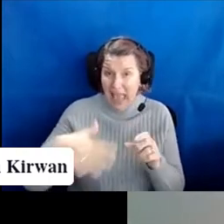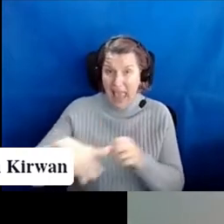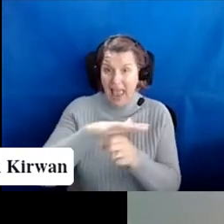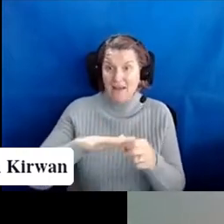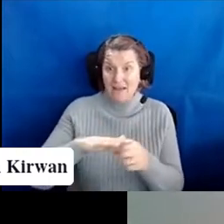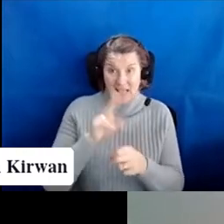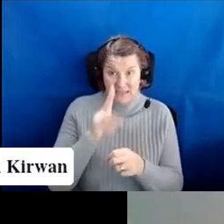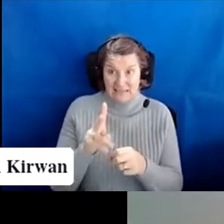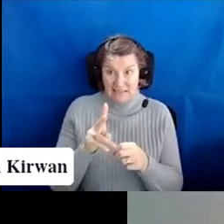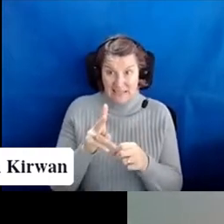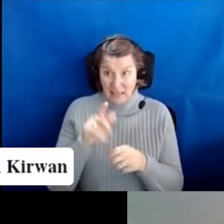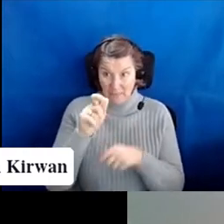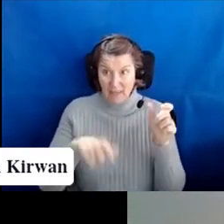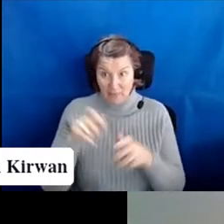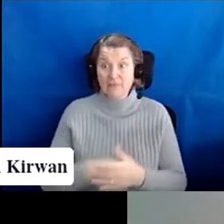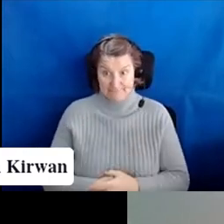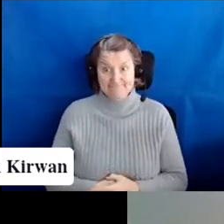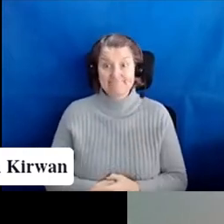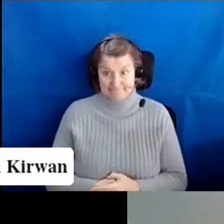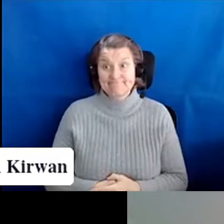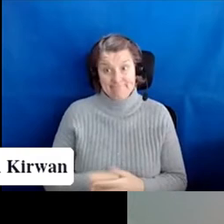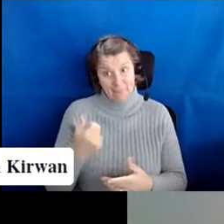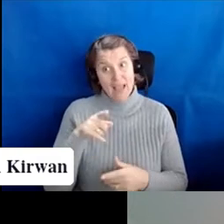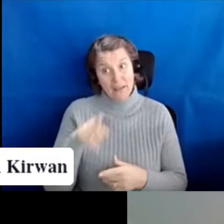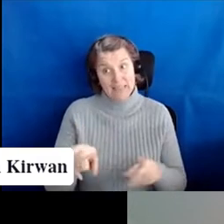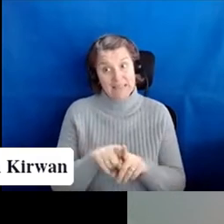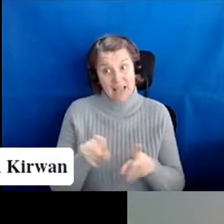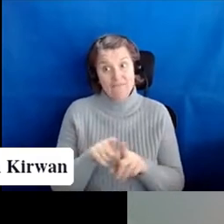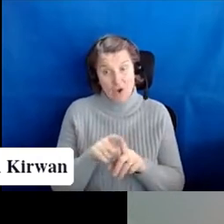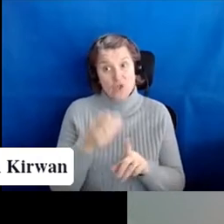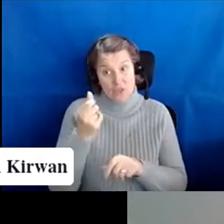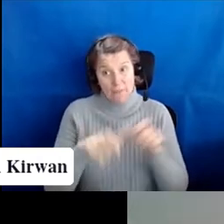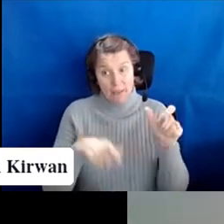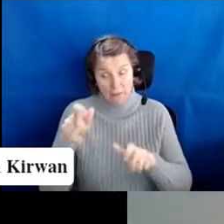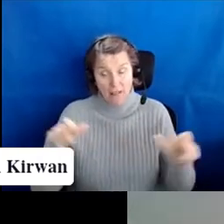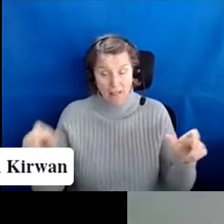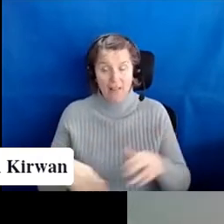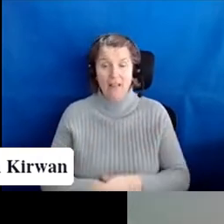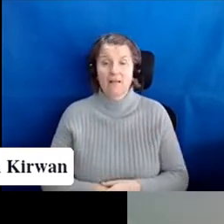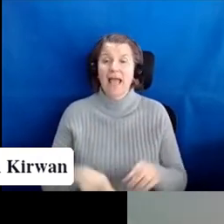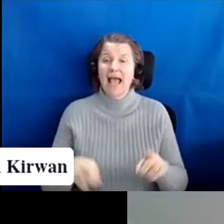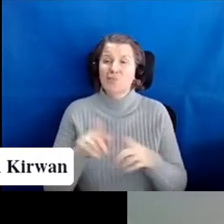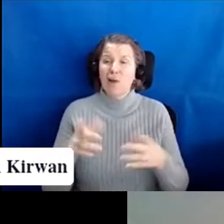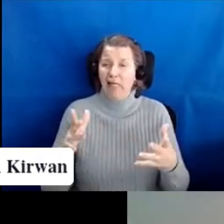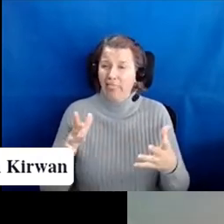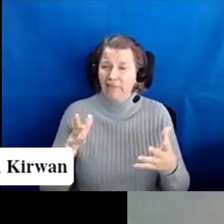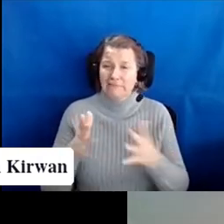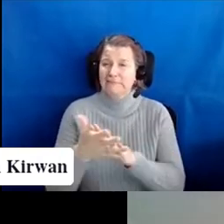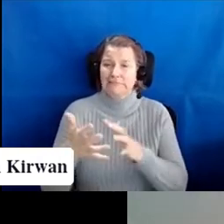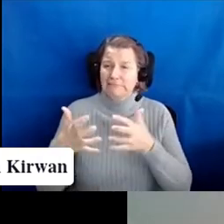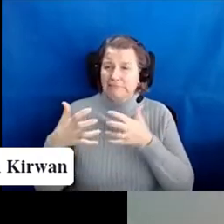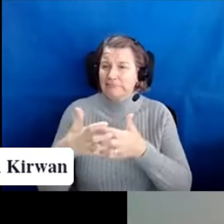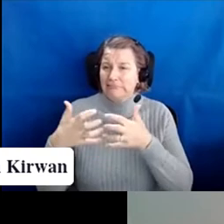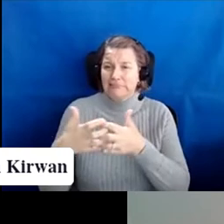fellow panellists nodding there, Markus, that may have been similar for you as well. And also a mismatch between the qualifications